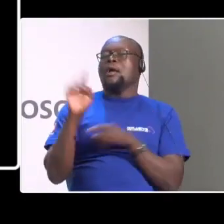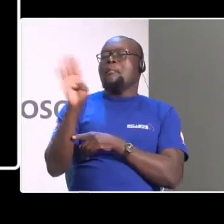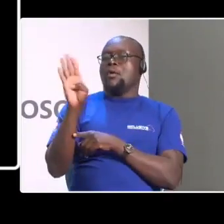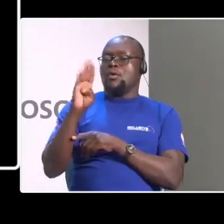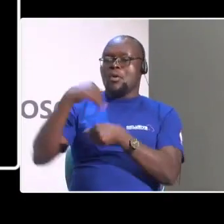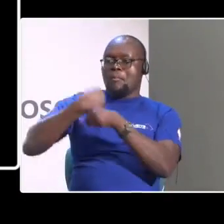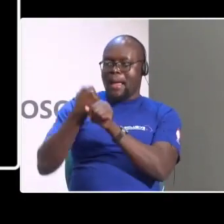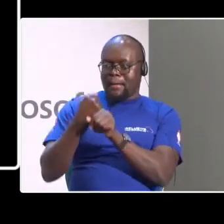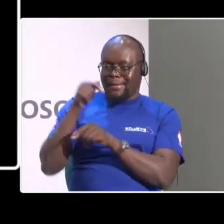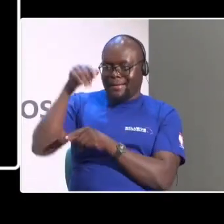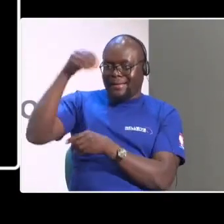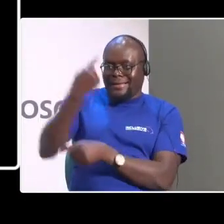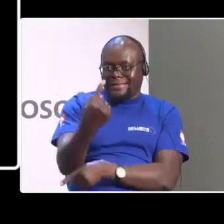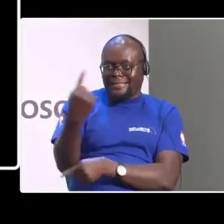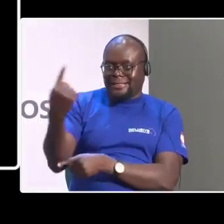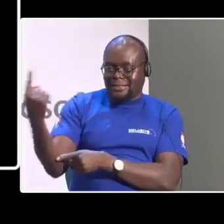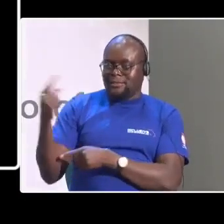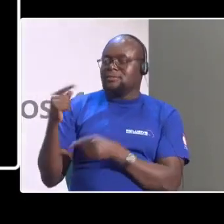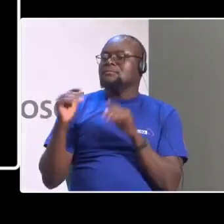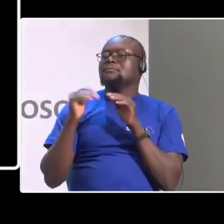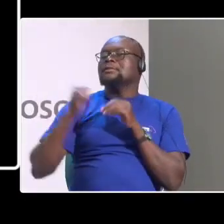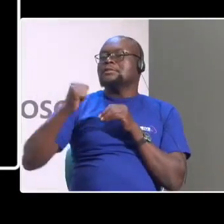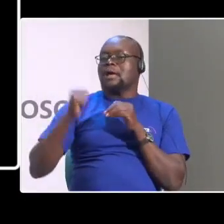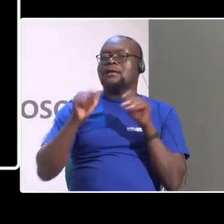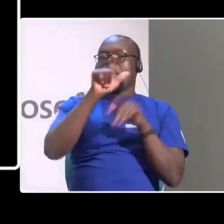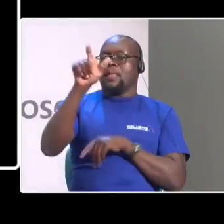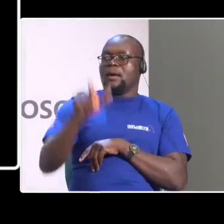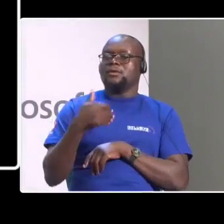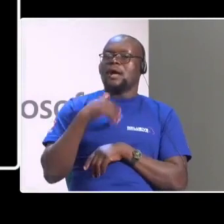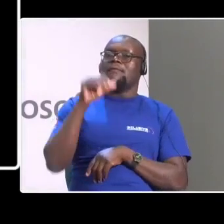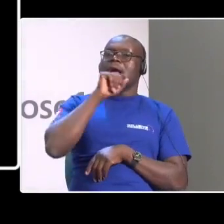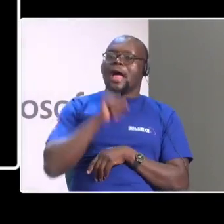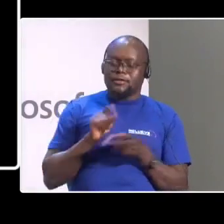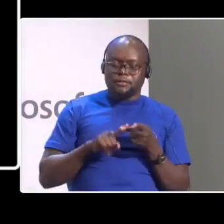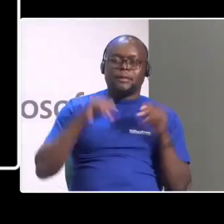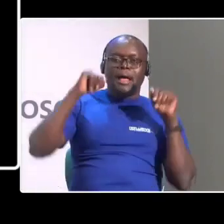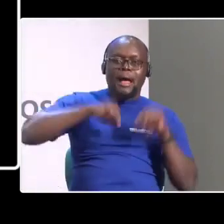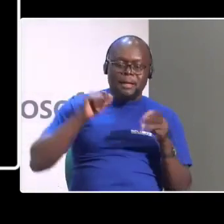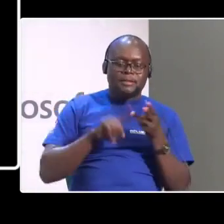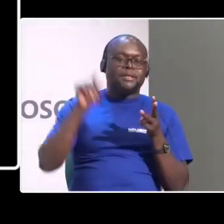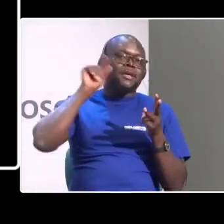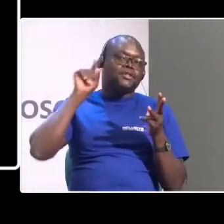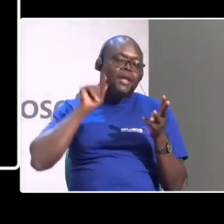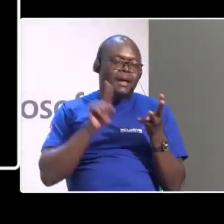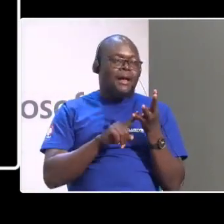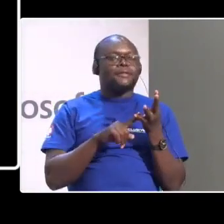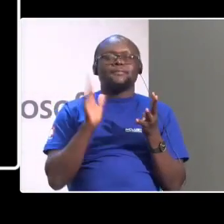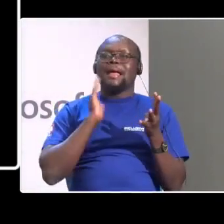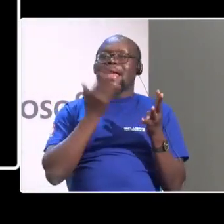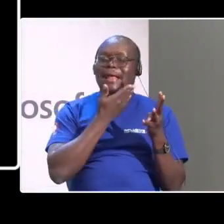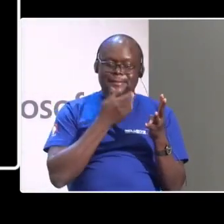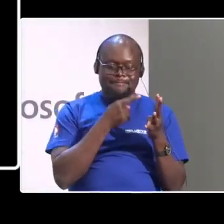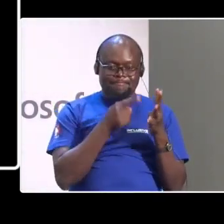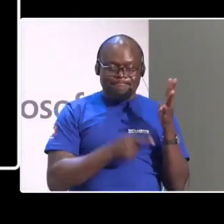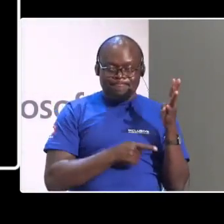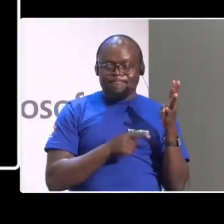and on each arms of the cross there are the words age, ability, gender, and race.